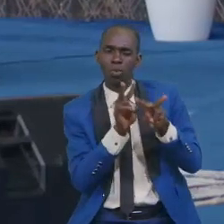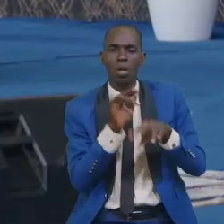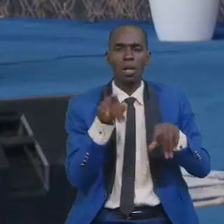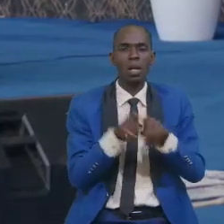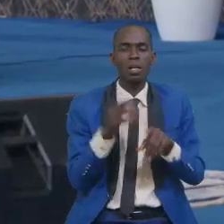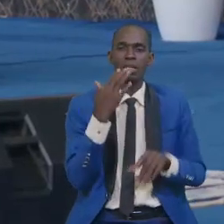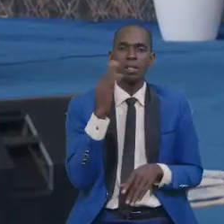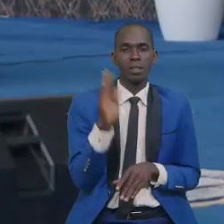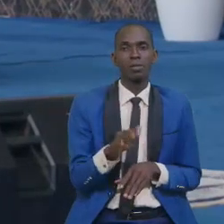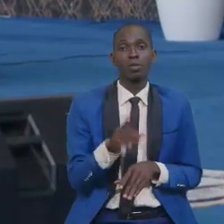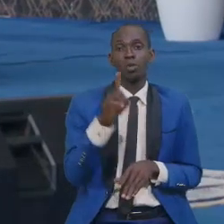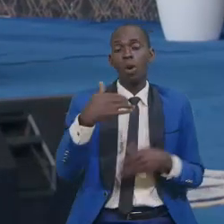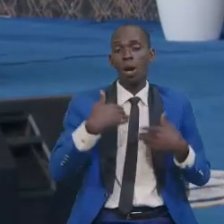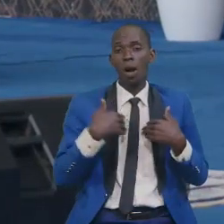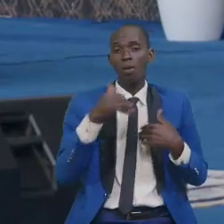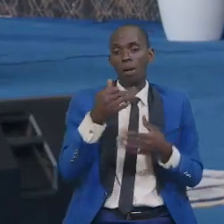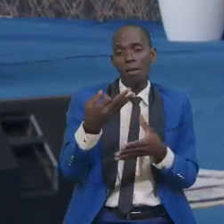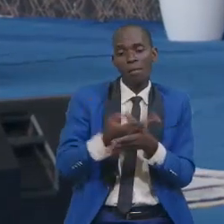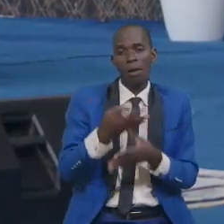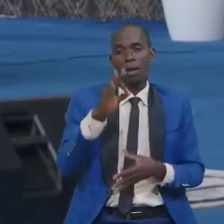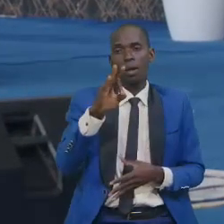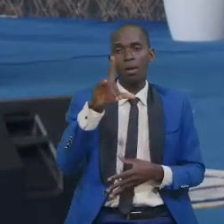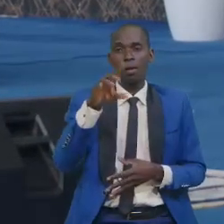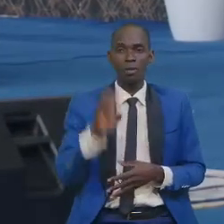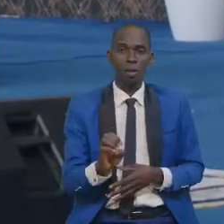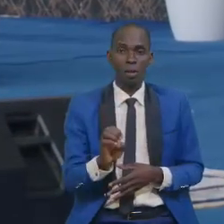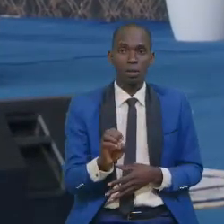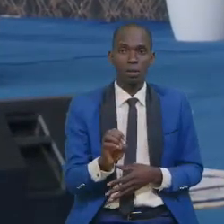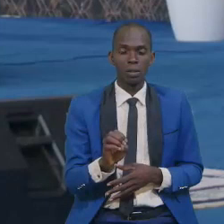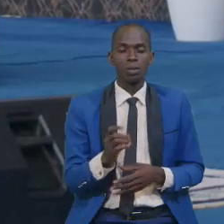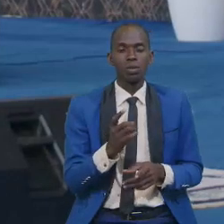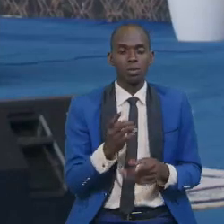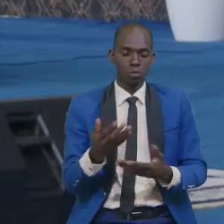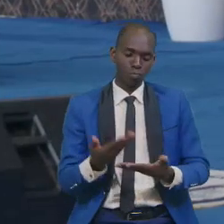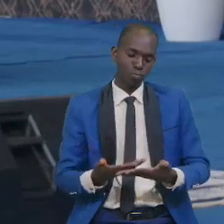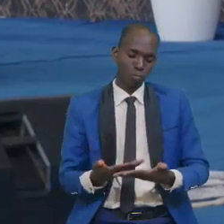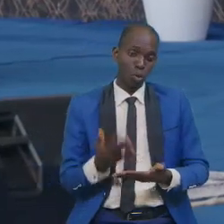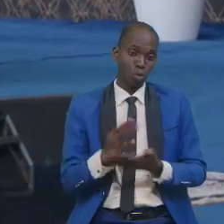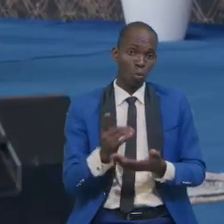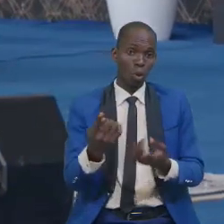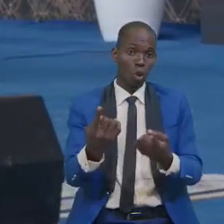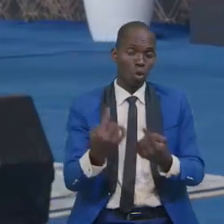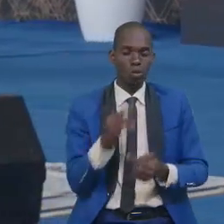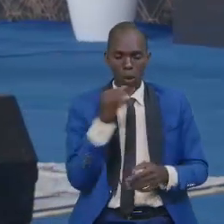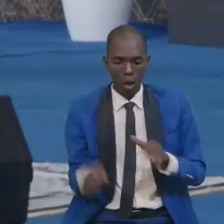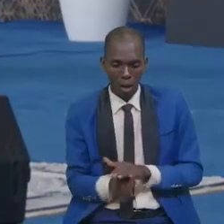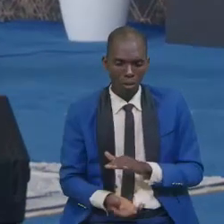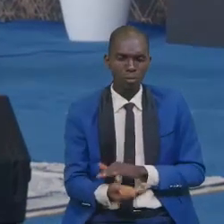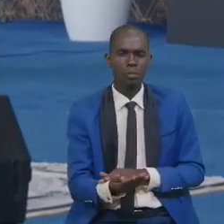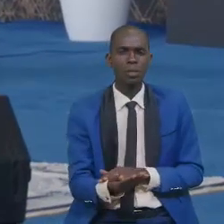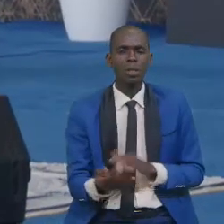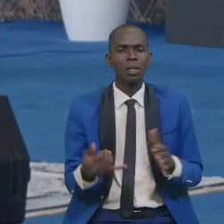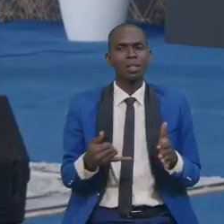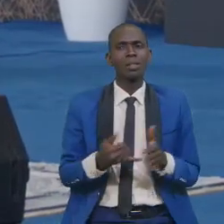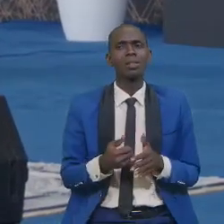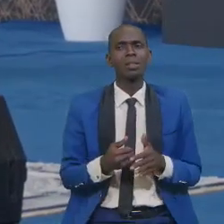in the office and the person comes for the fire you put each under the desk and you put each